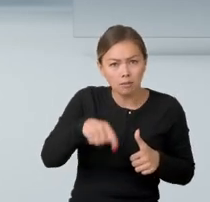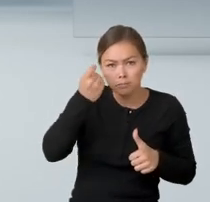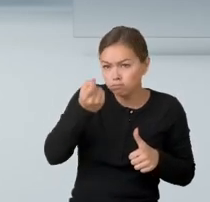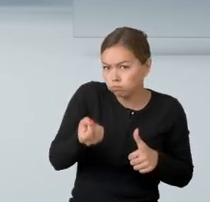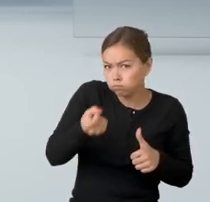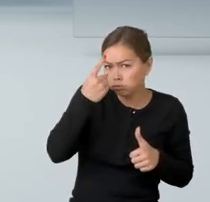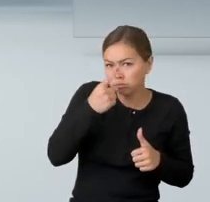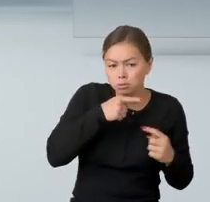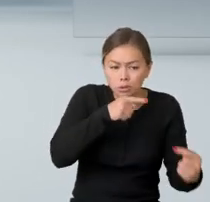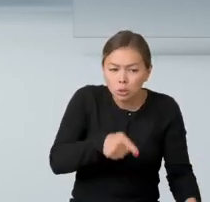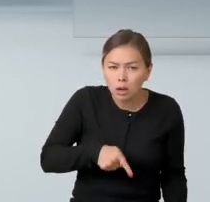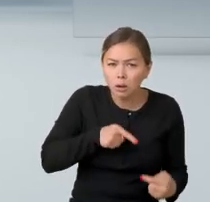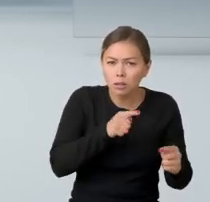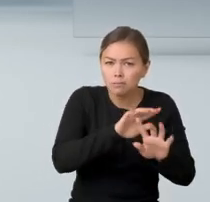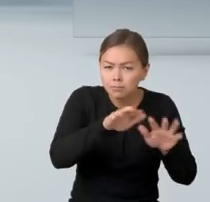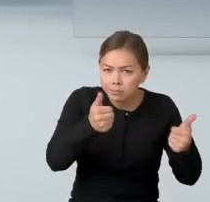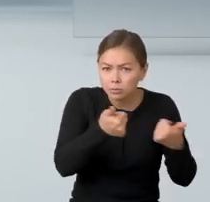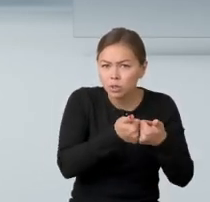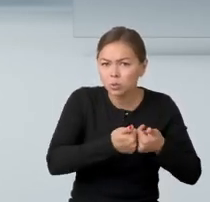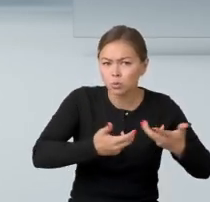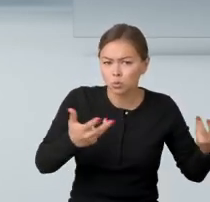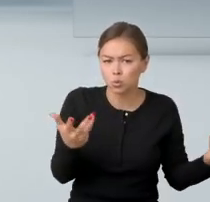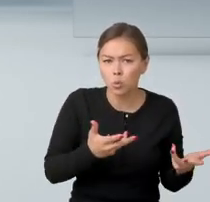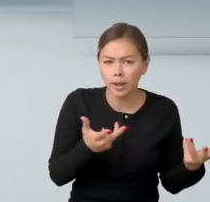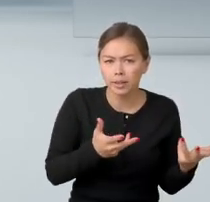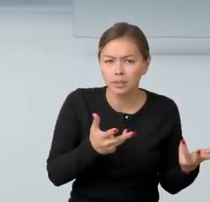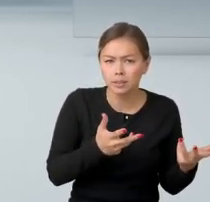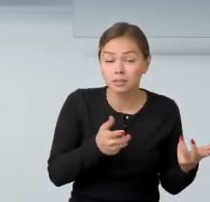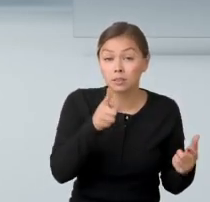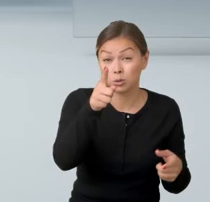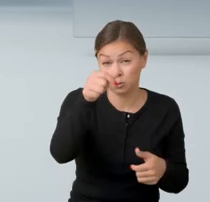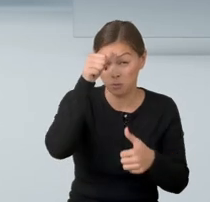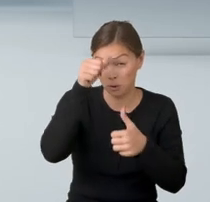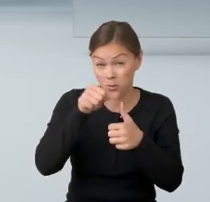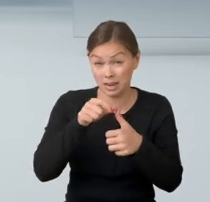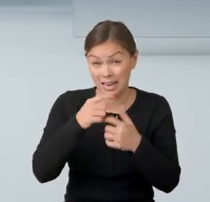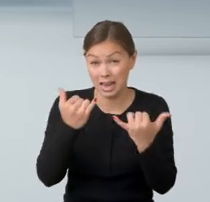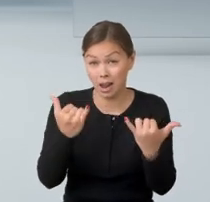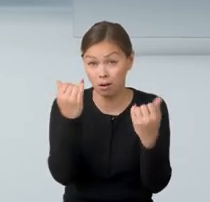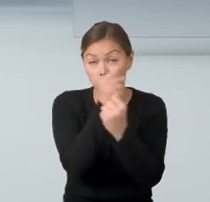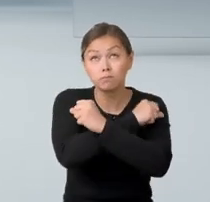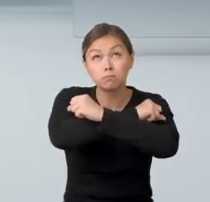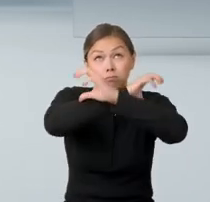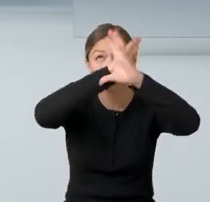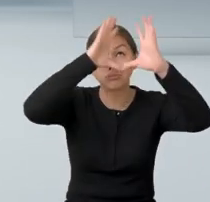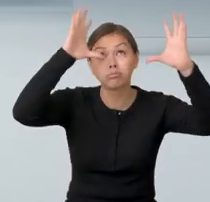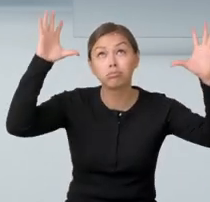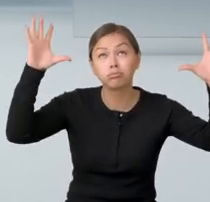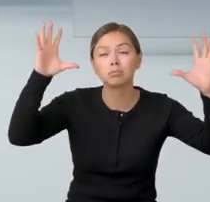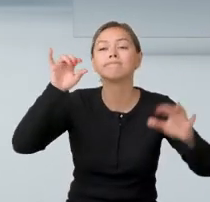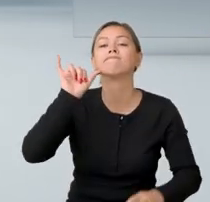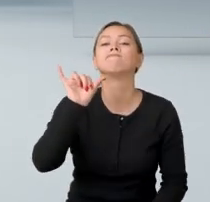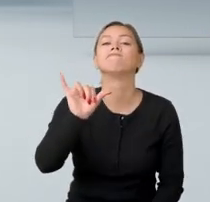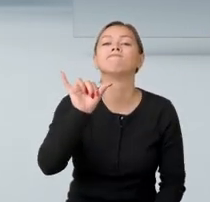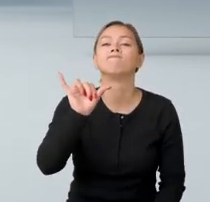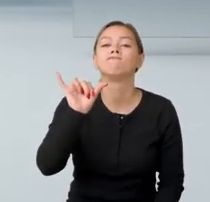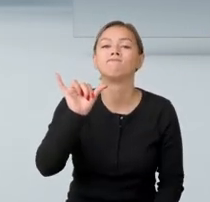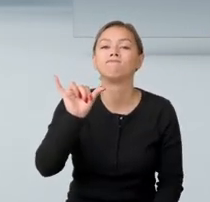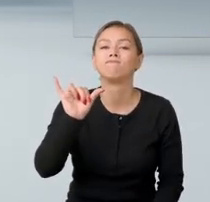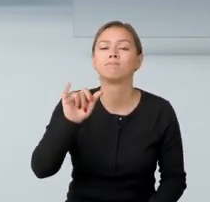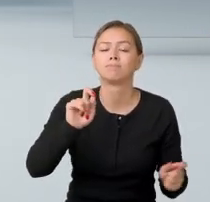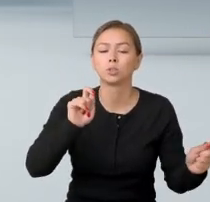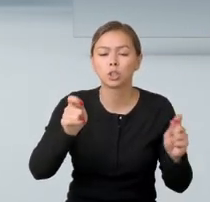first step first we are very focused on understanding the pain points and if you remember we understand now we can see